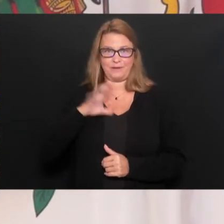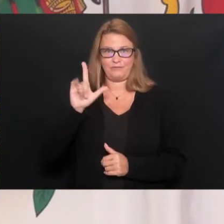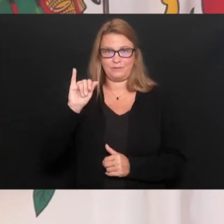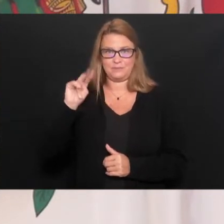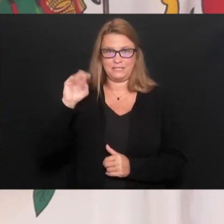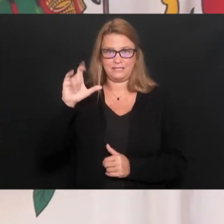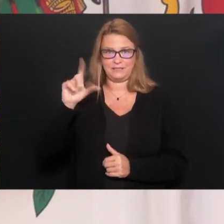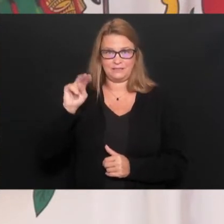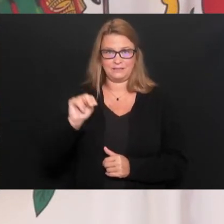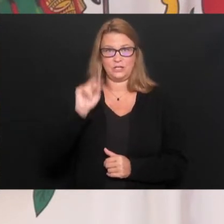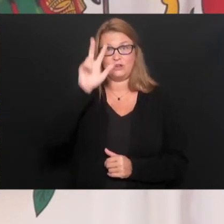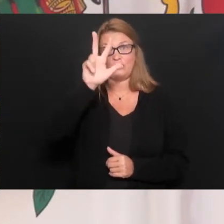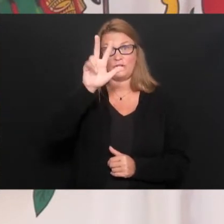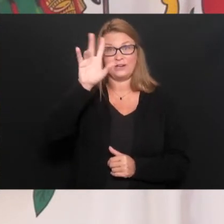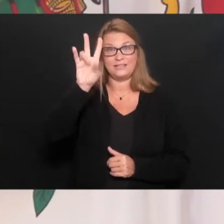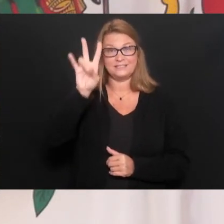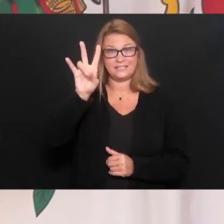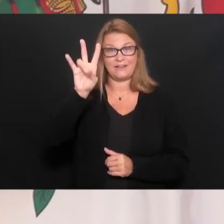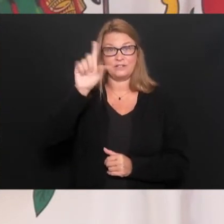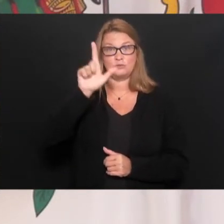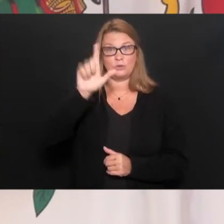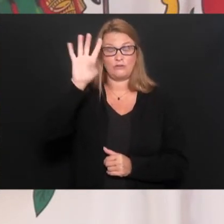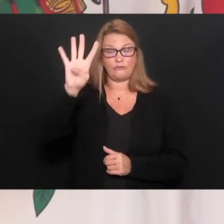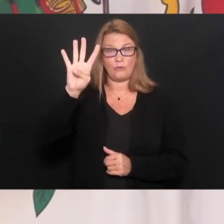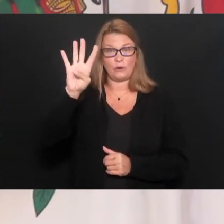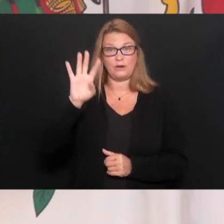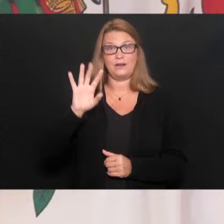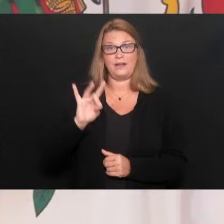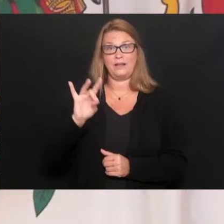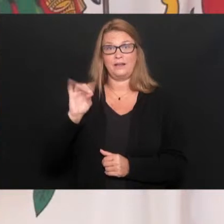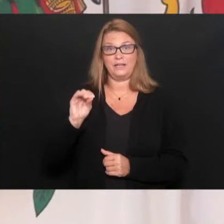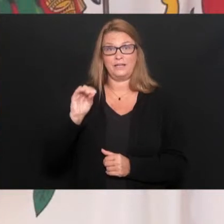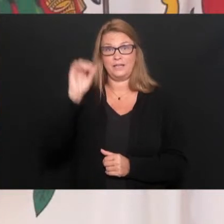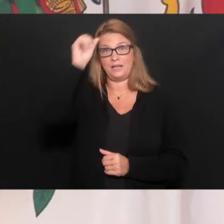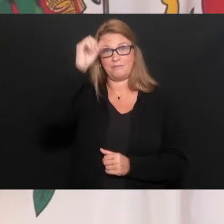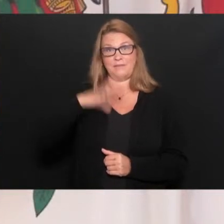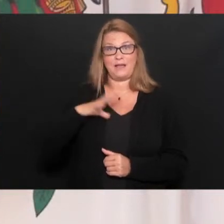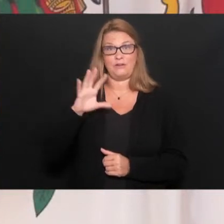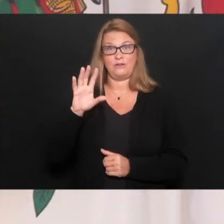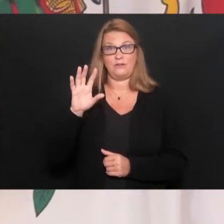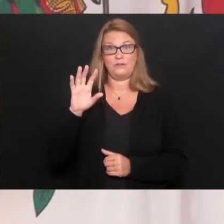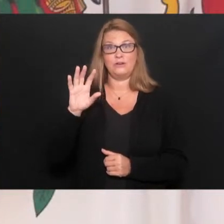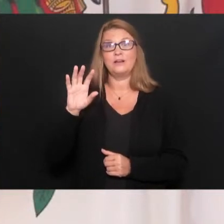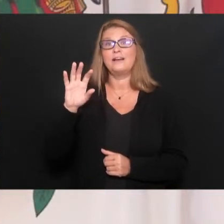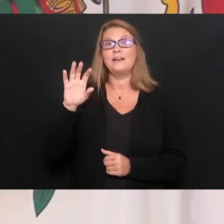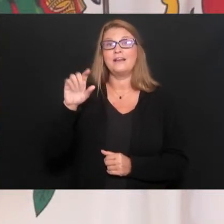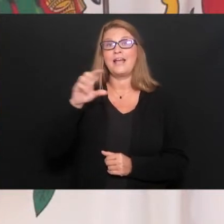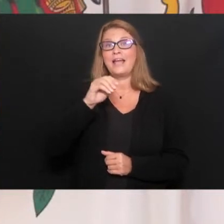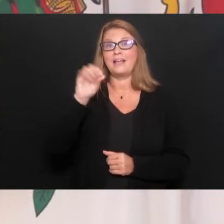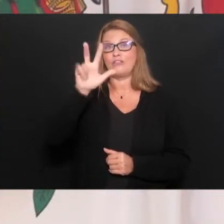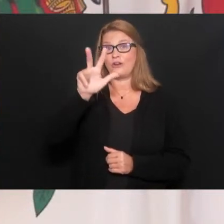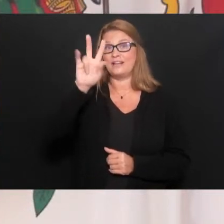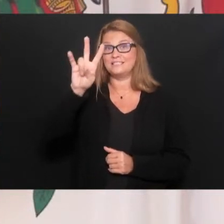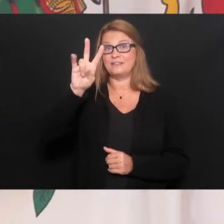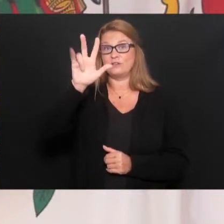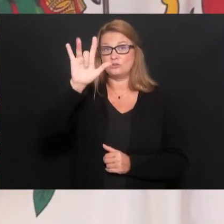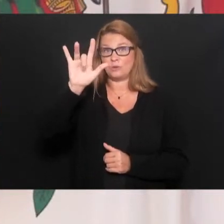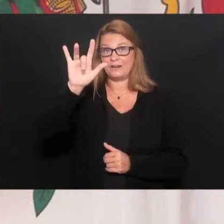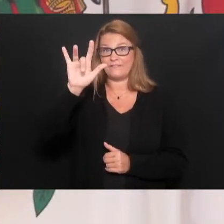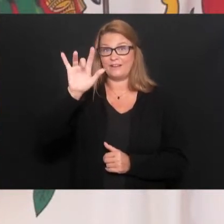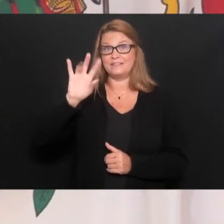The 3,724th death is an 80-year-old male from Mineral County. The 3,725th death is